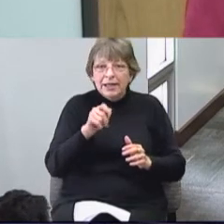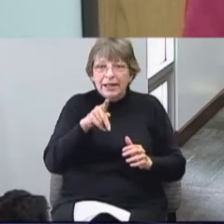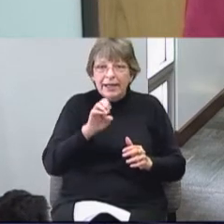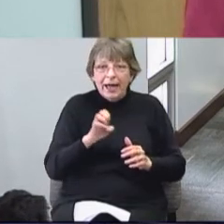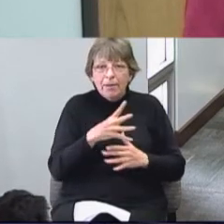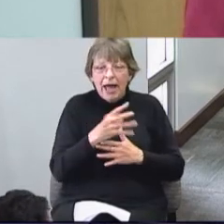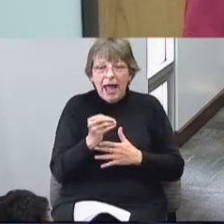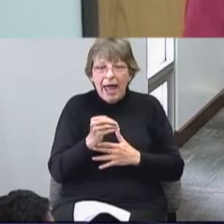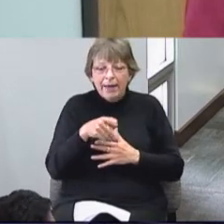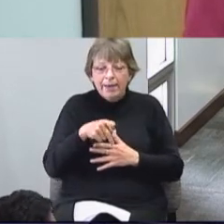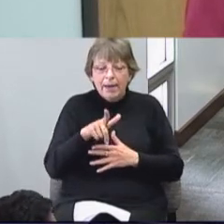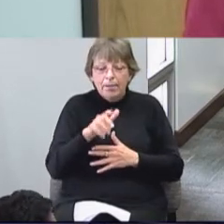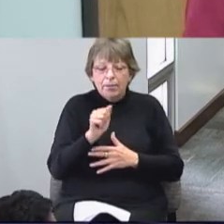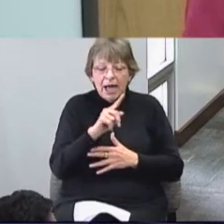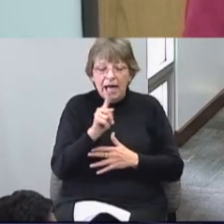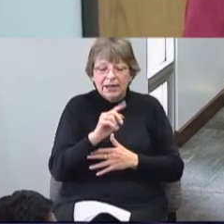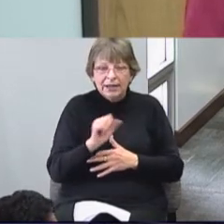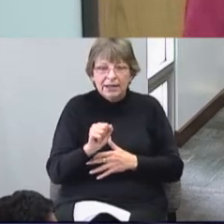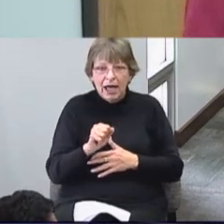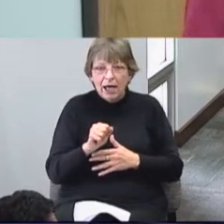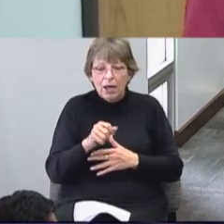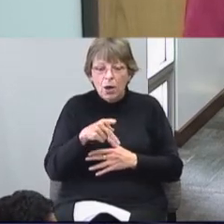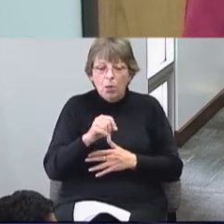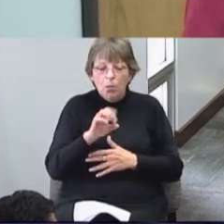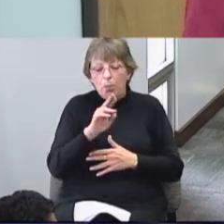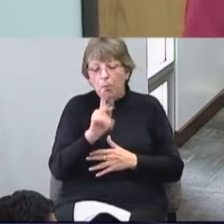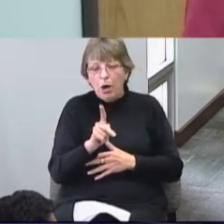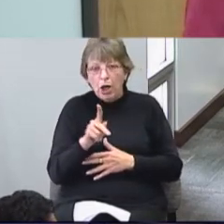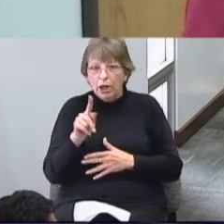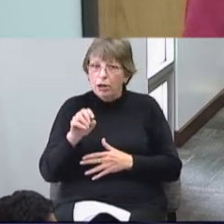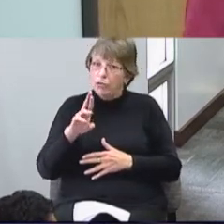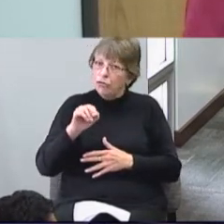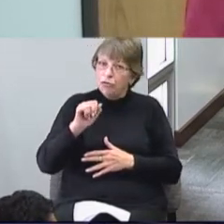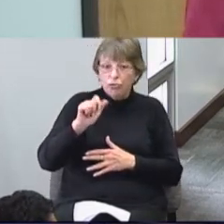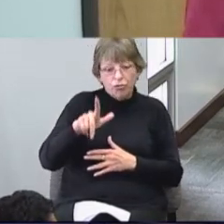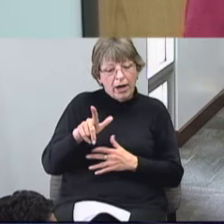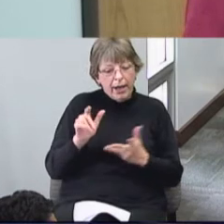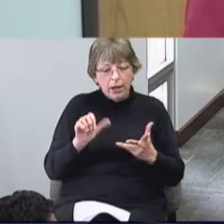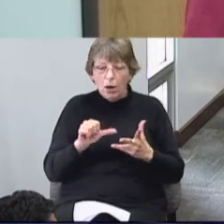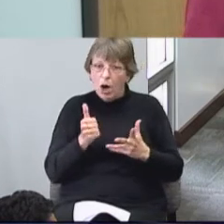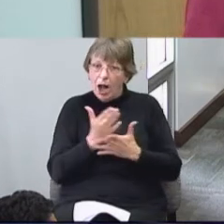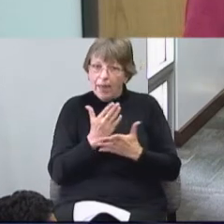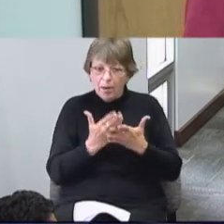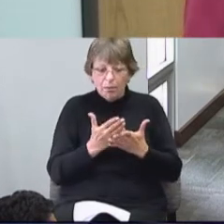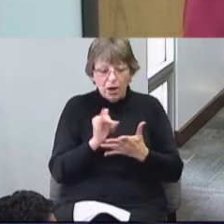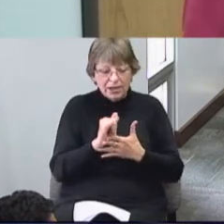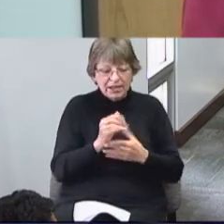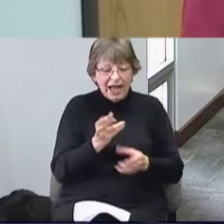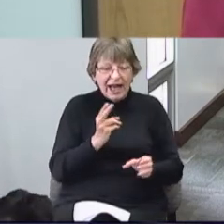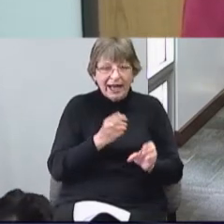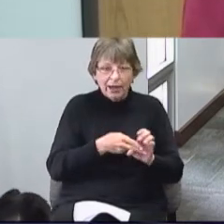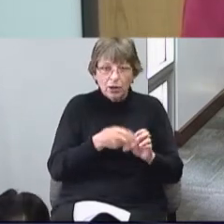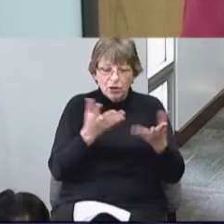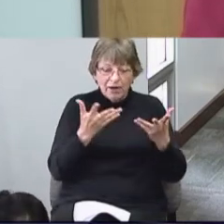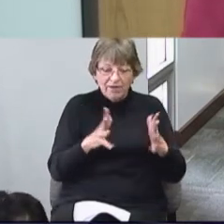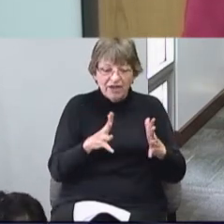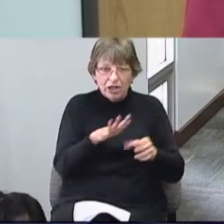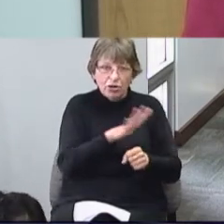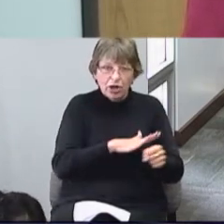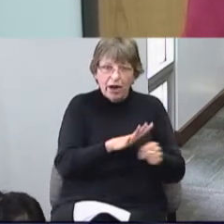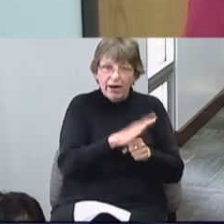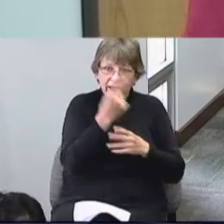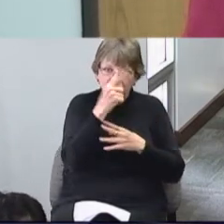plaza, park, trail, or other project or any portion thereof, which includes finished space for human